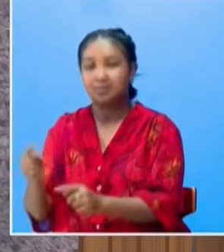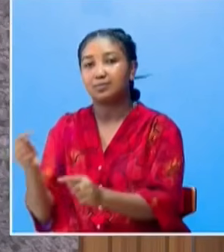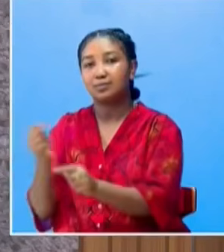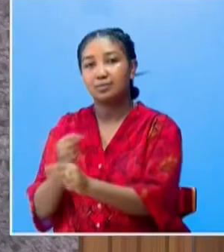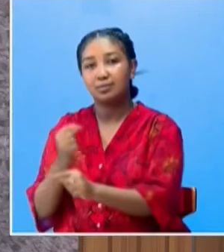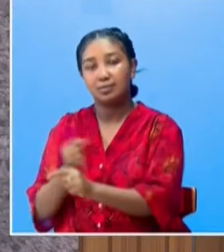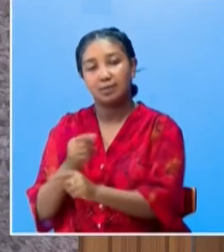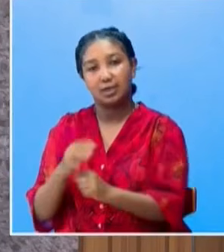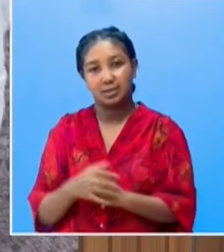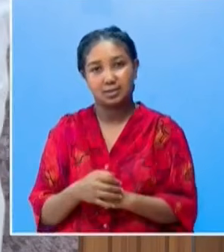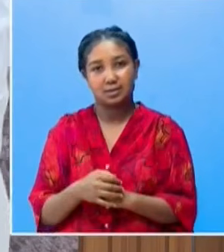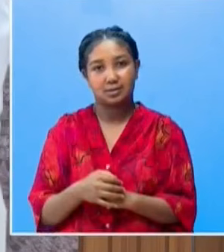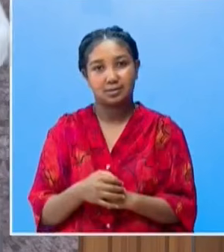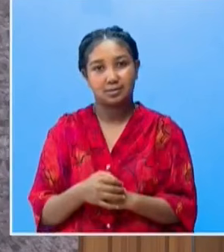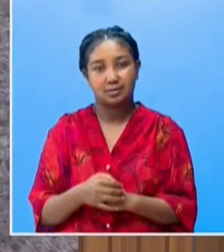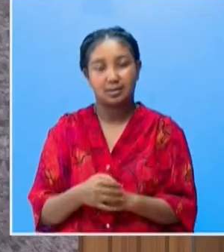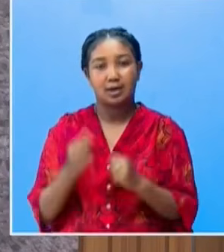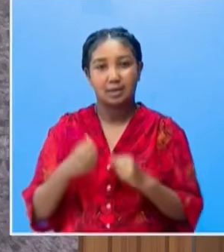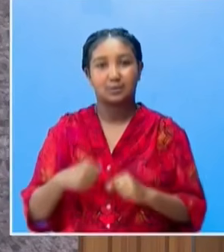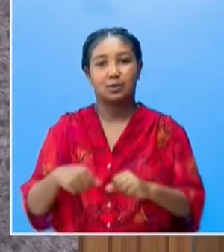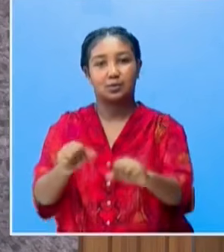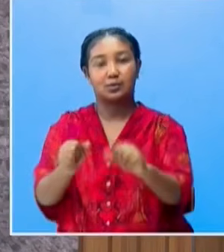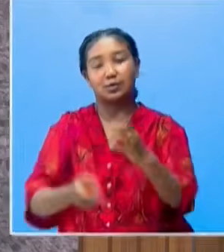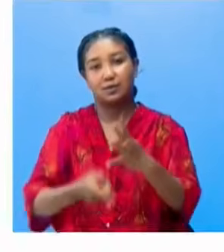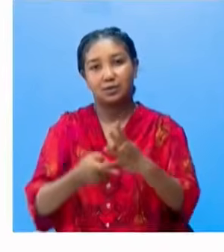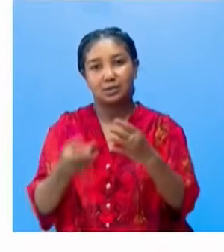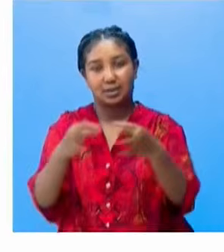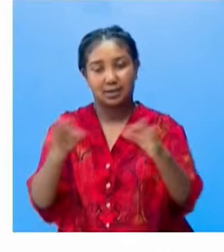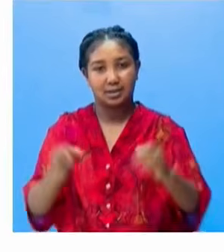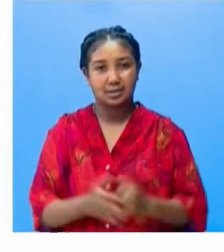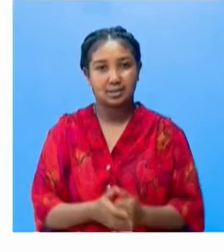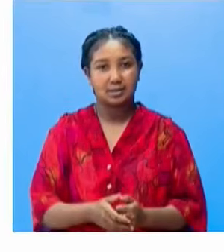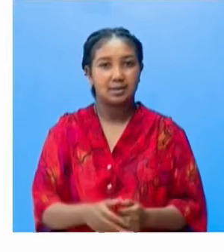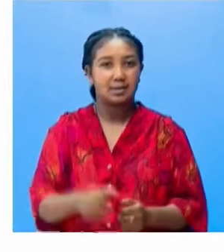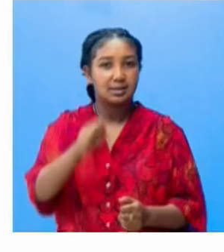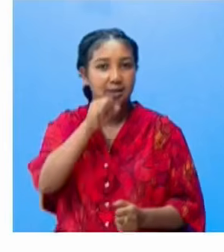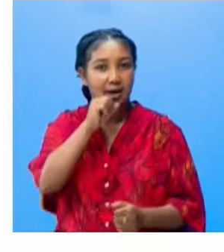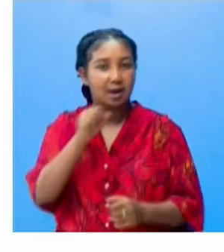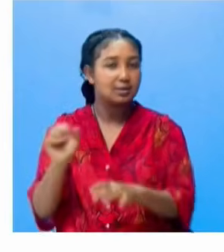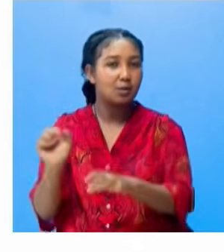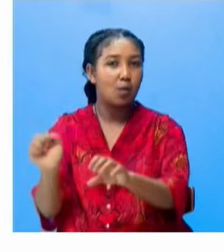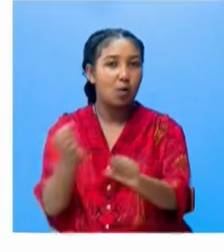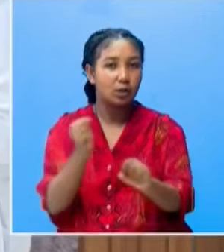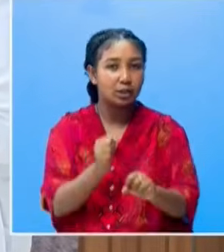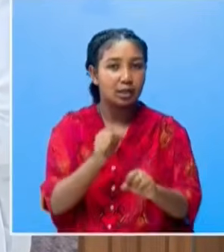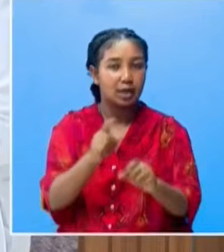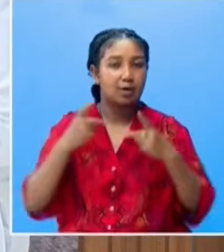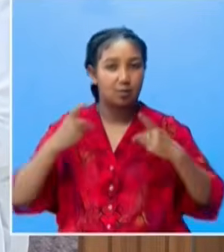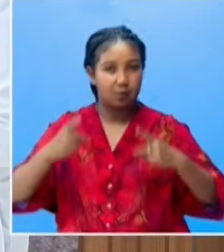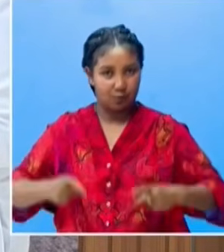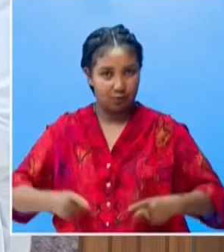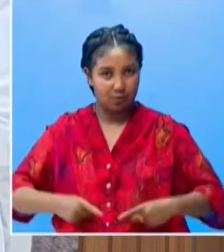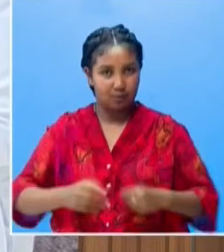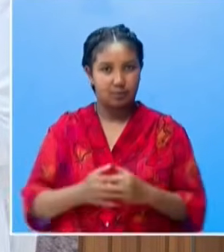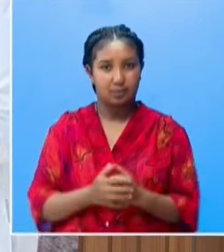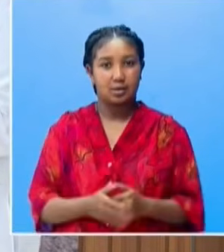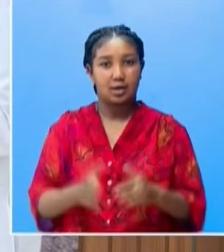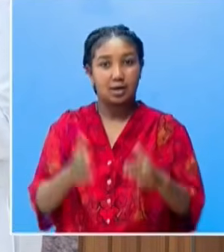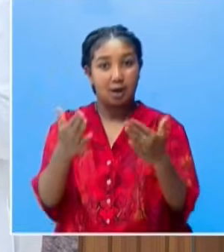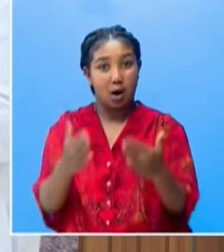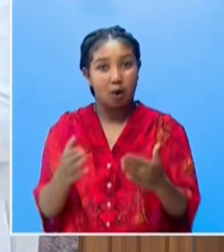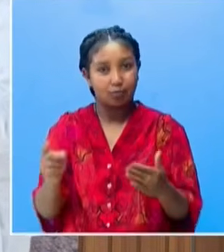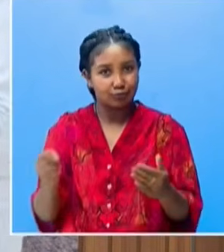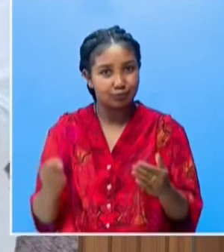the action. Let's go to the first sentence. Sarah is washing her uniform. Now something